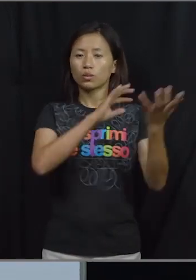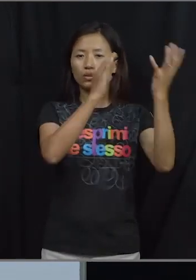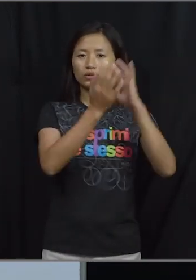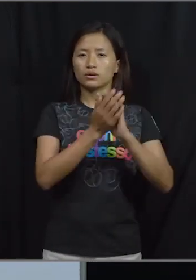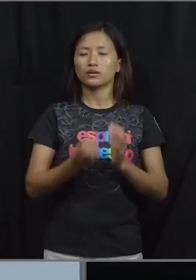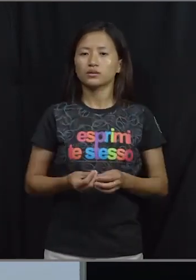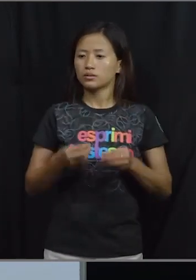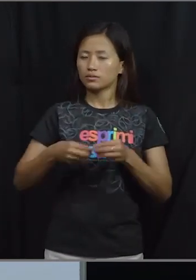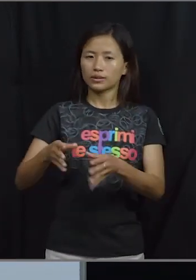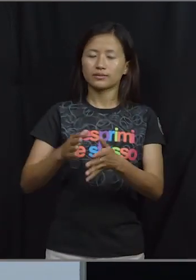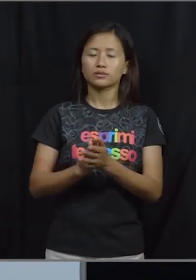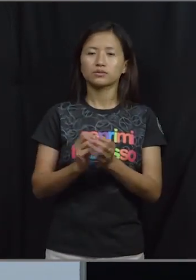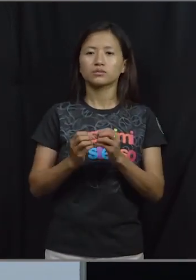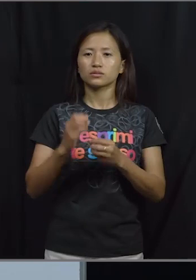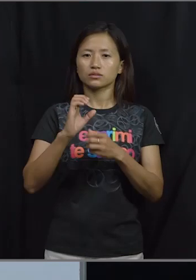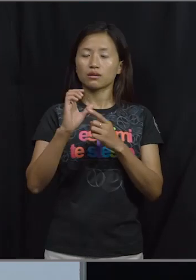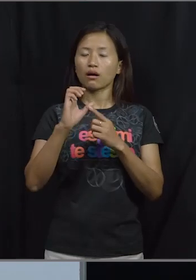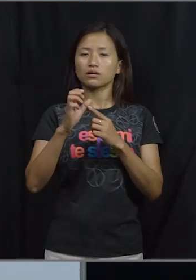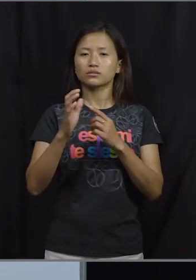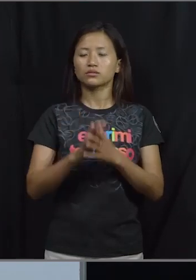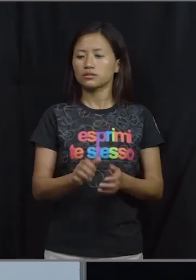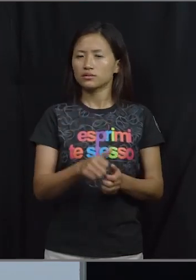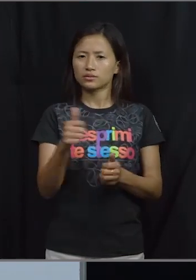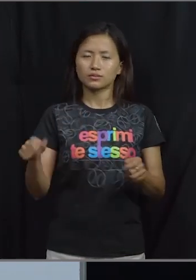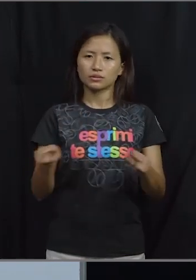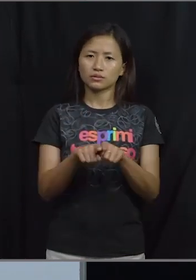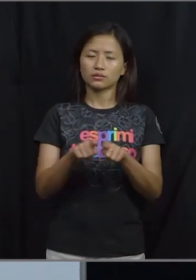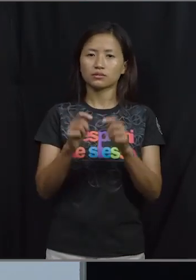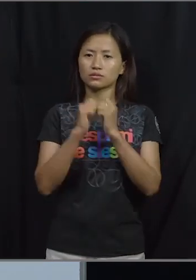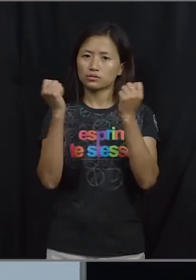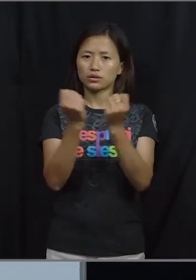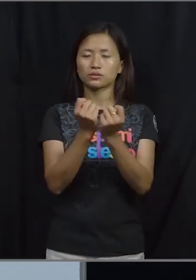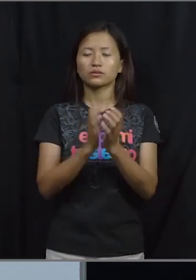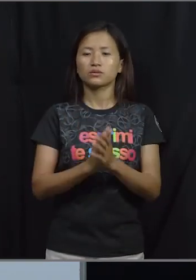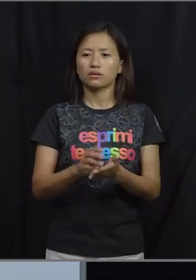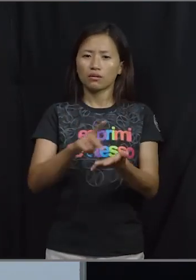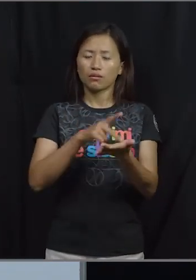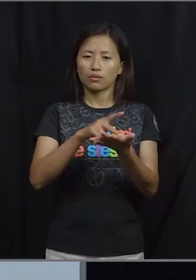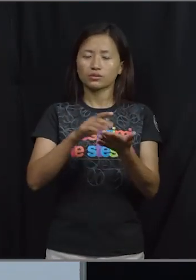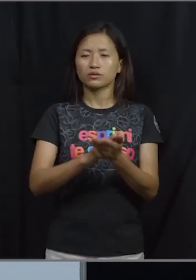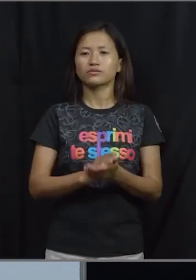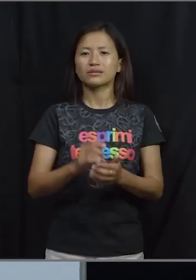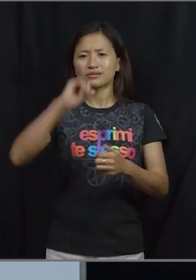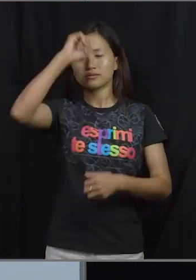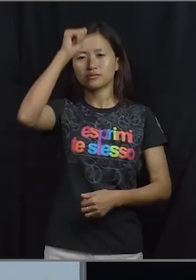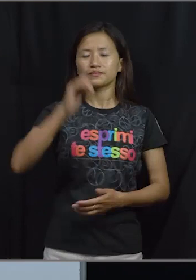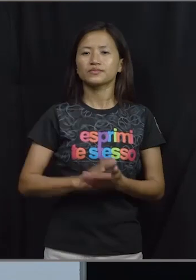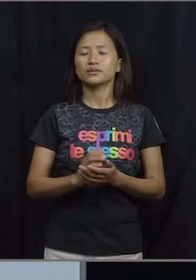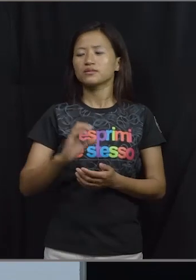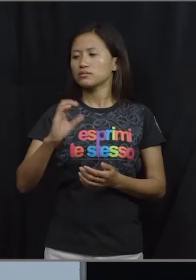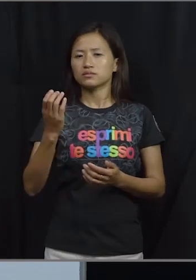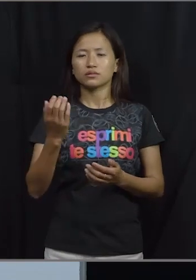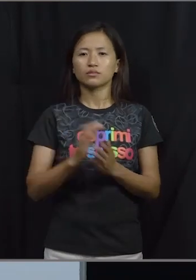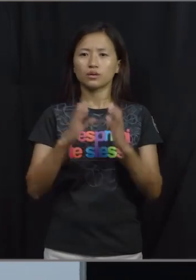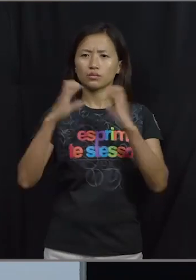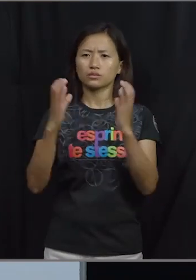blended into the culture, isn't it? And same for the other tribes also, right? And for other parts of India also, some communities, they have